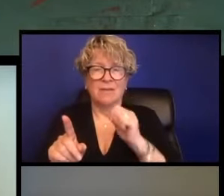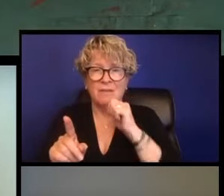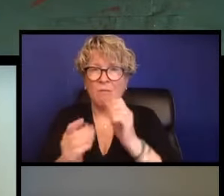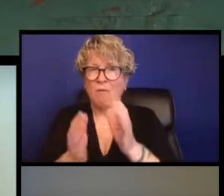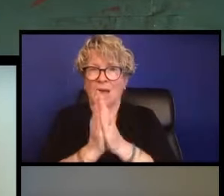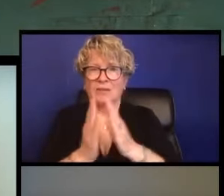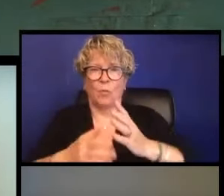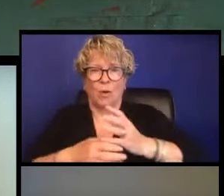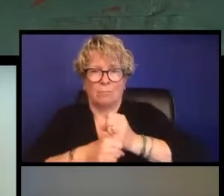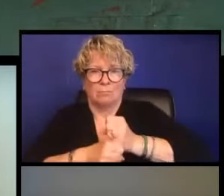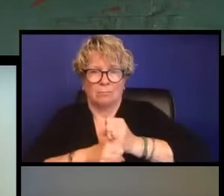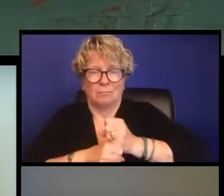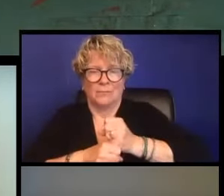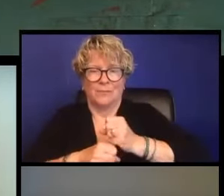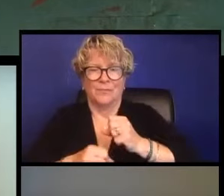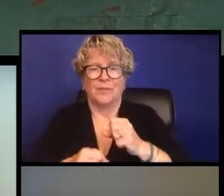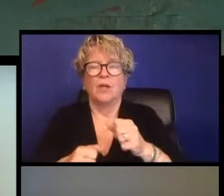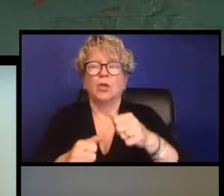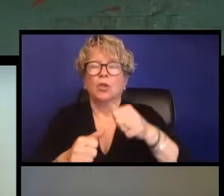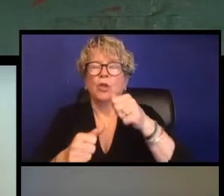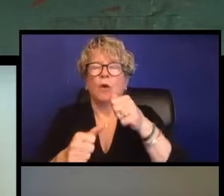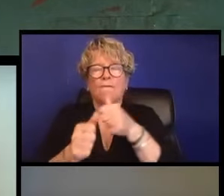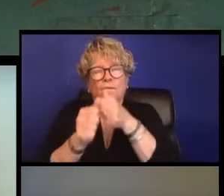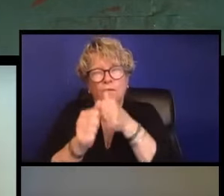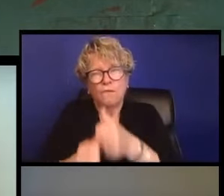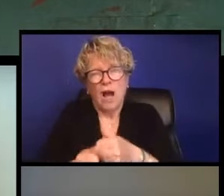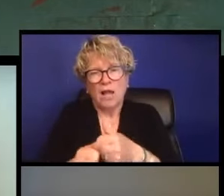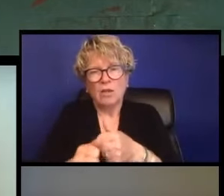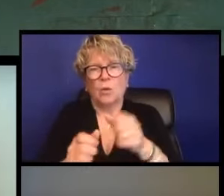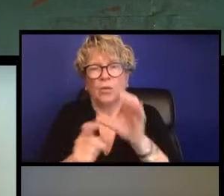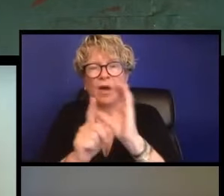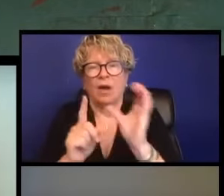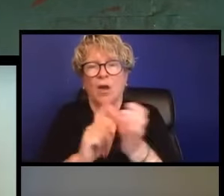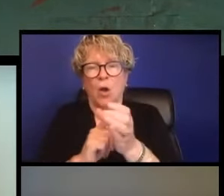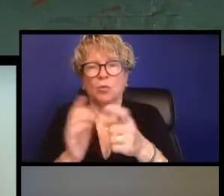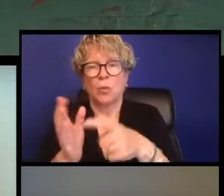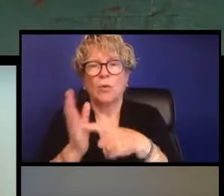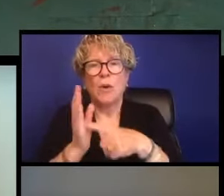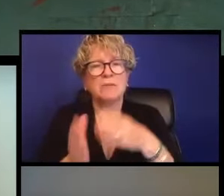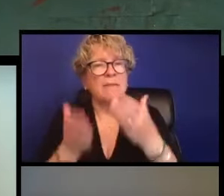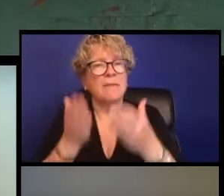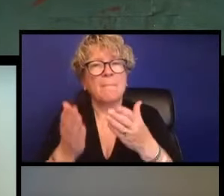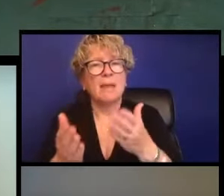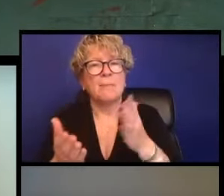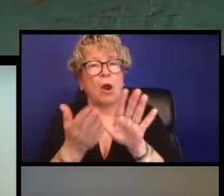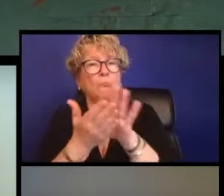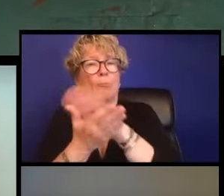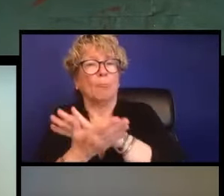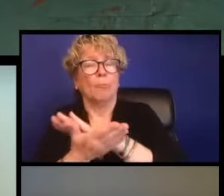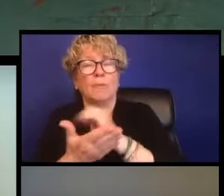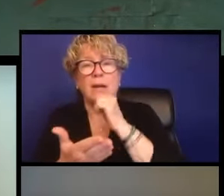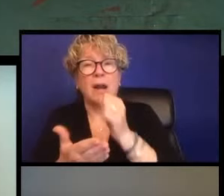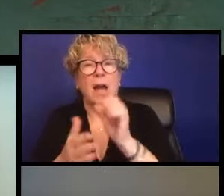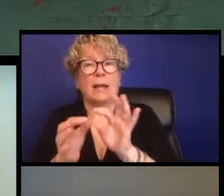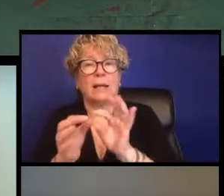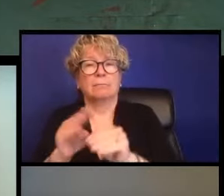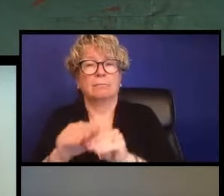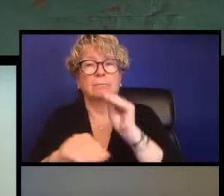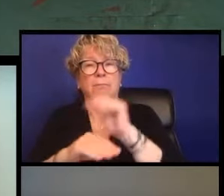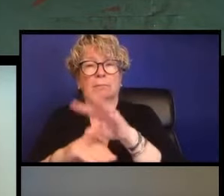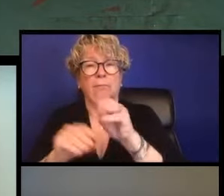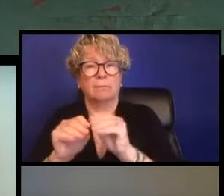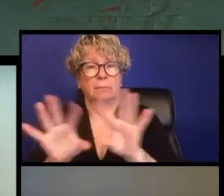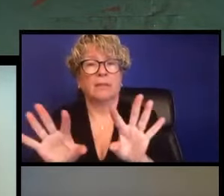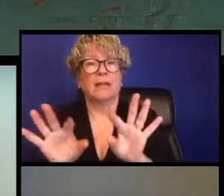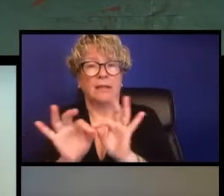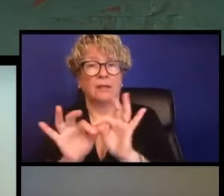adhering to the unspoken cultural requirements of any magazine or any international publication that you're sending out to. And